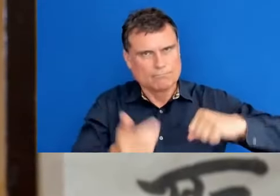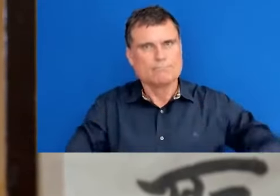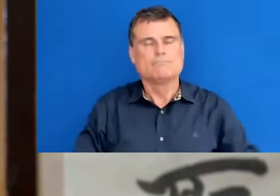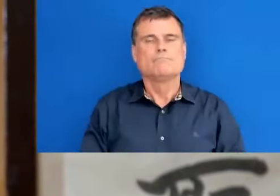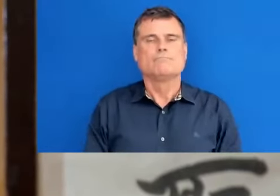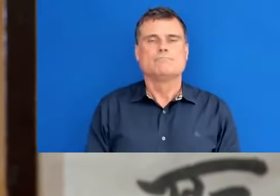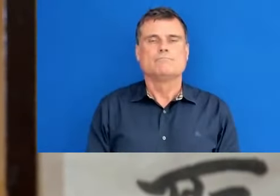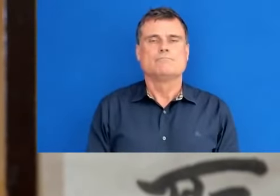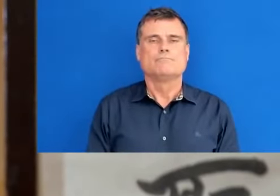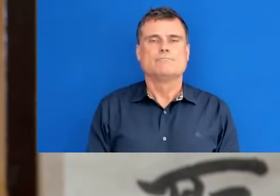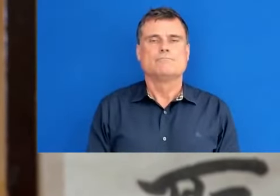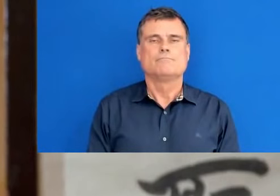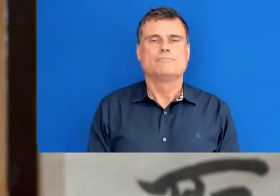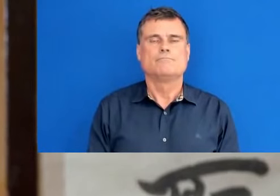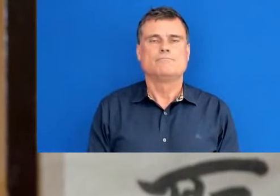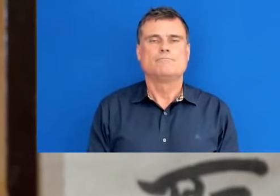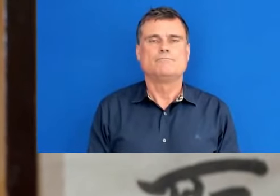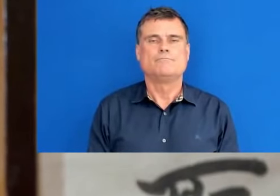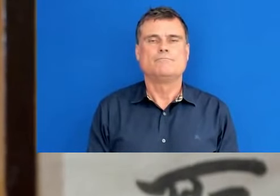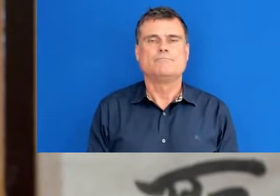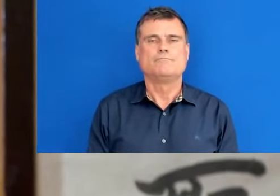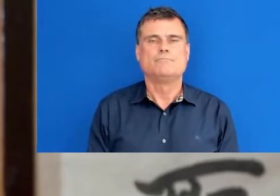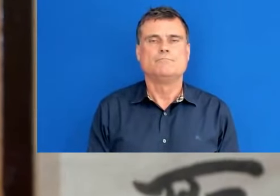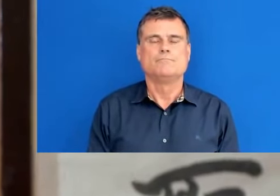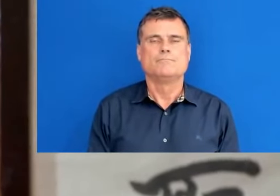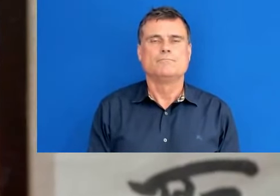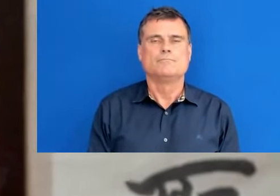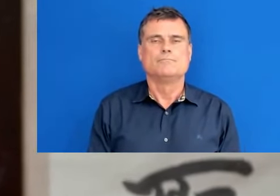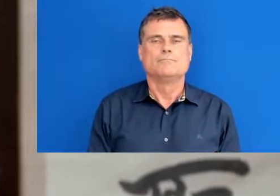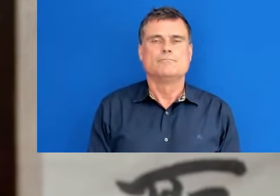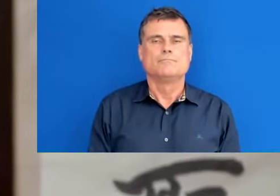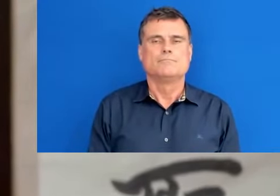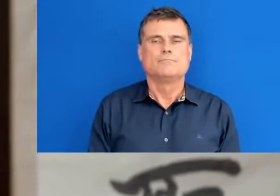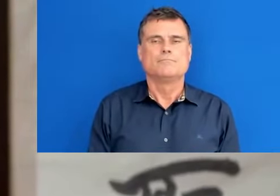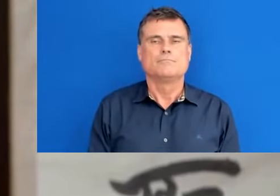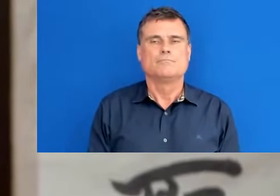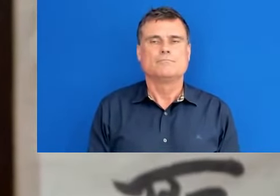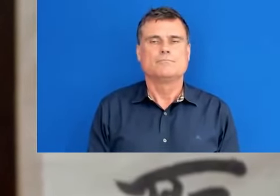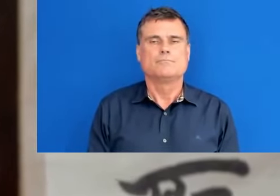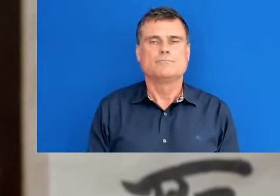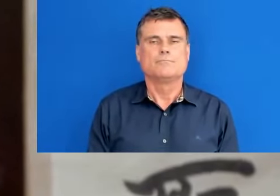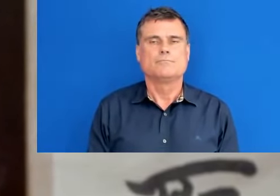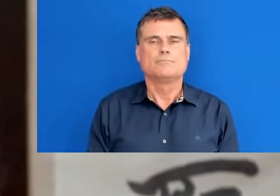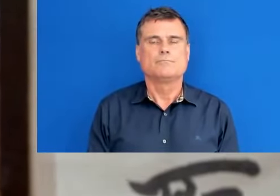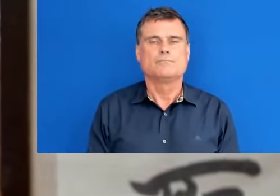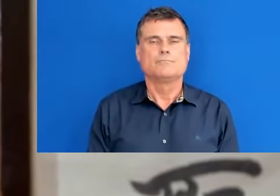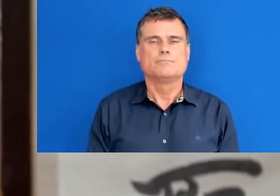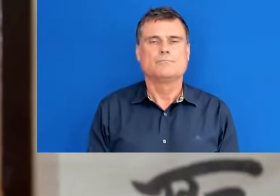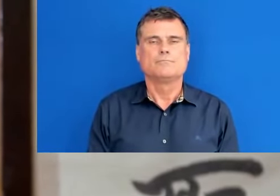Chiji. Steveston ni kite kurete arigatou gozaimasu.